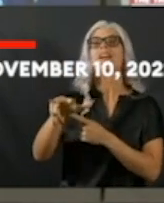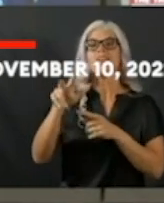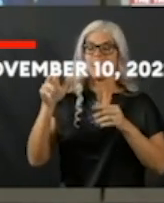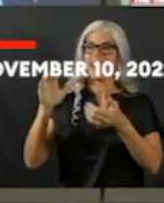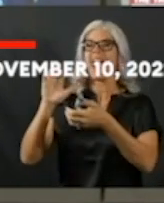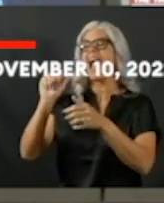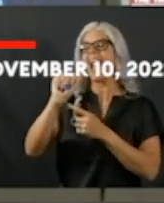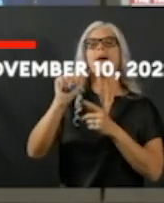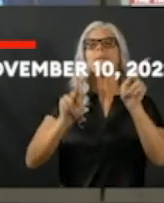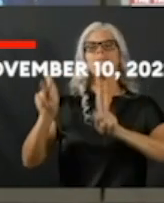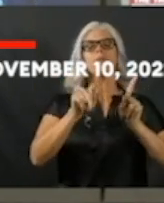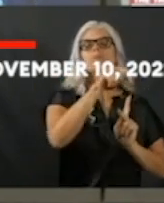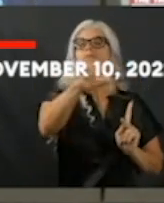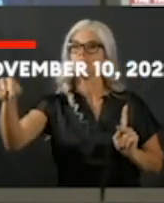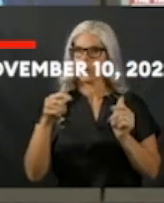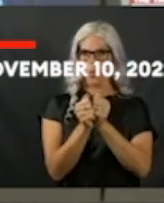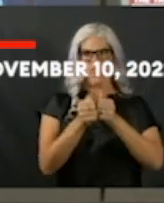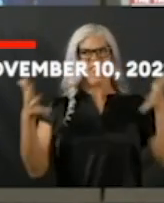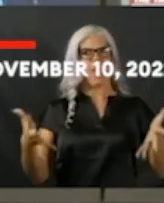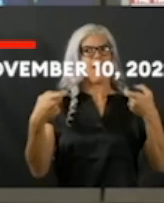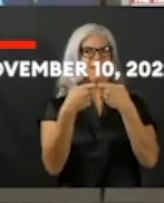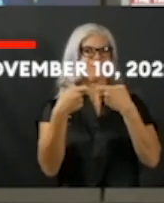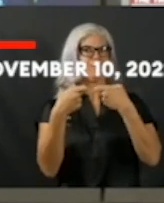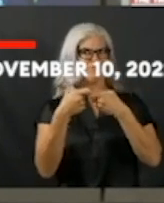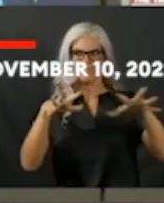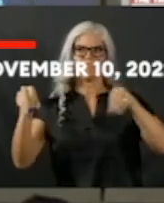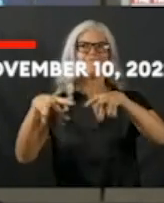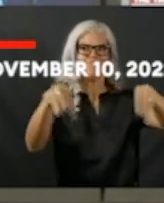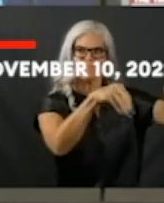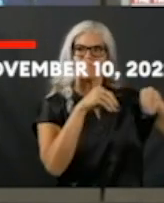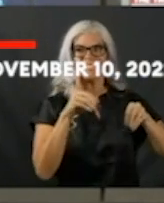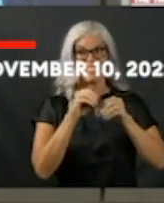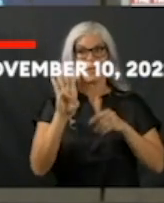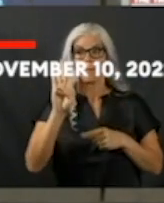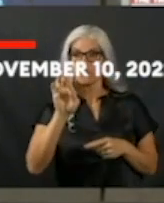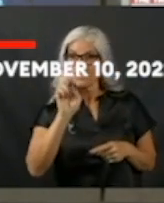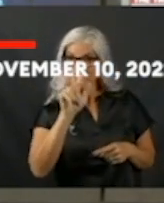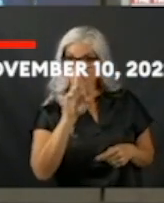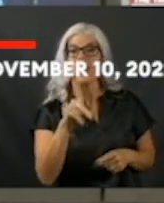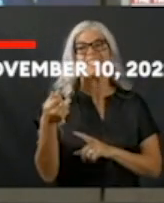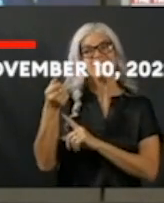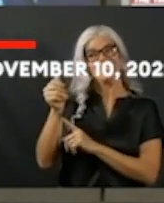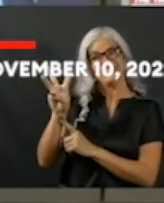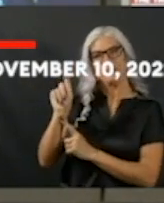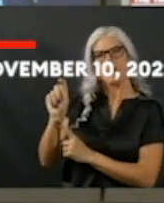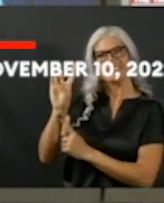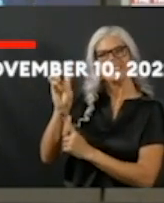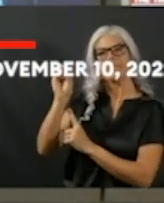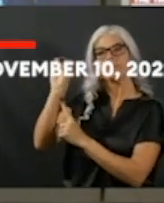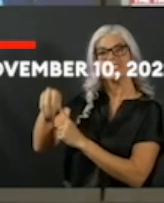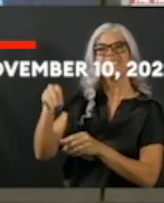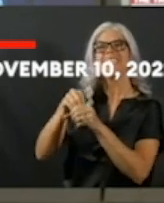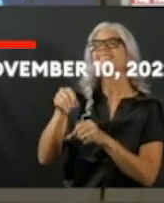of the state, 23.3% out in Brevard, 16.6% in Indian River, and